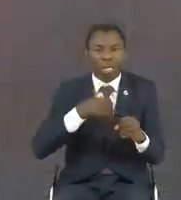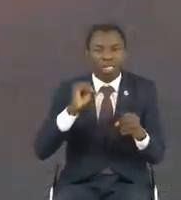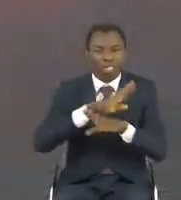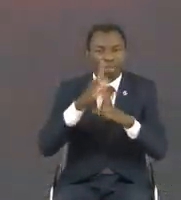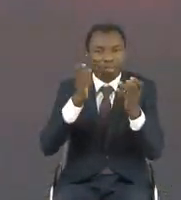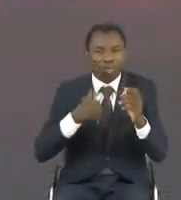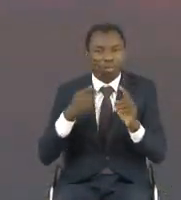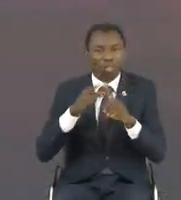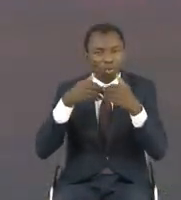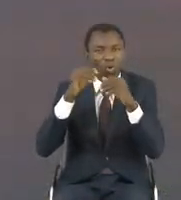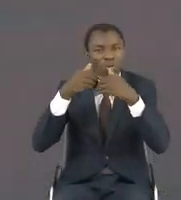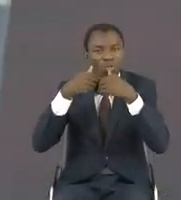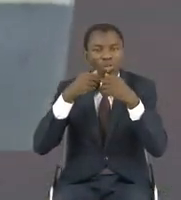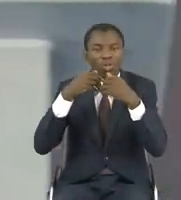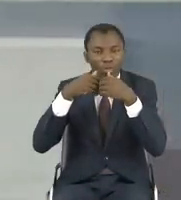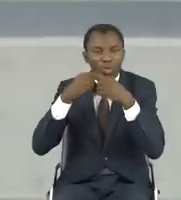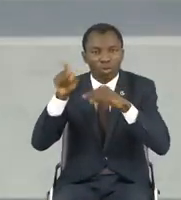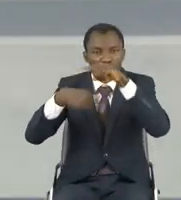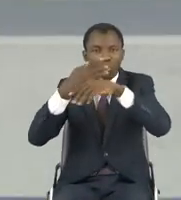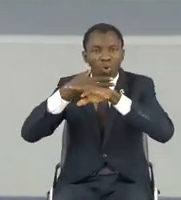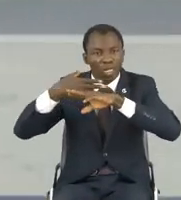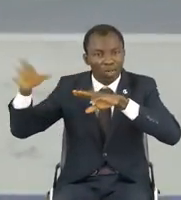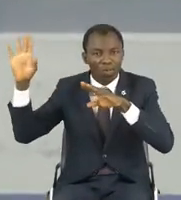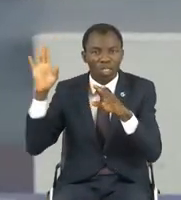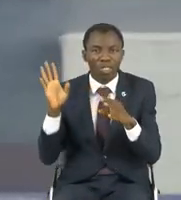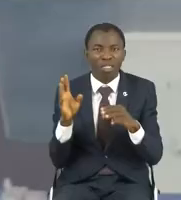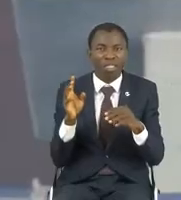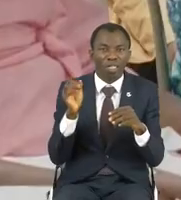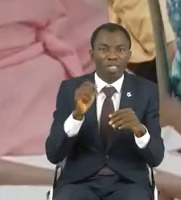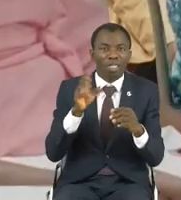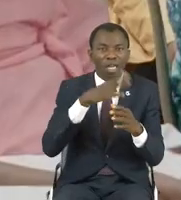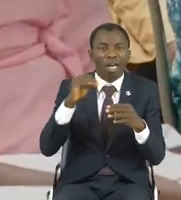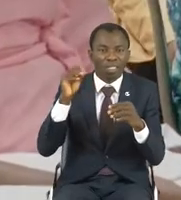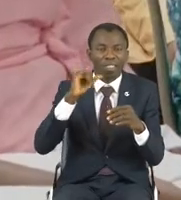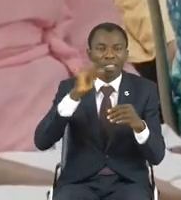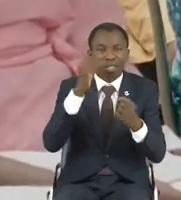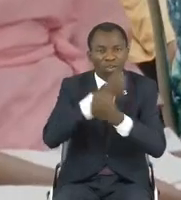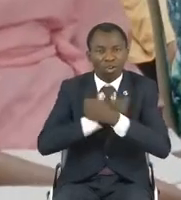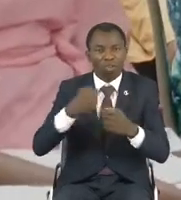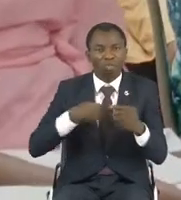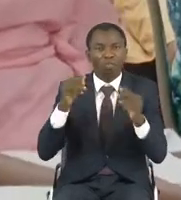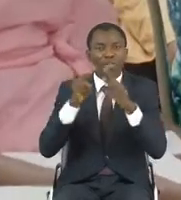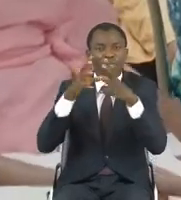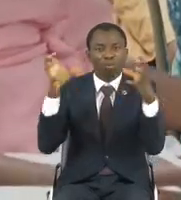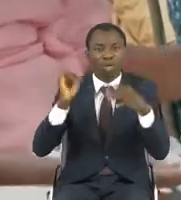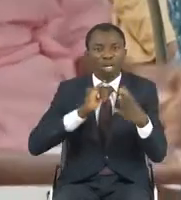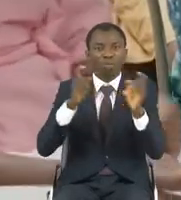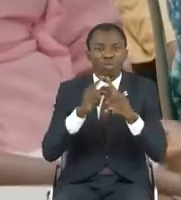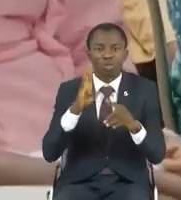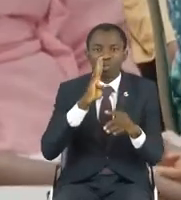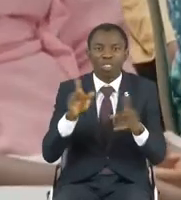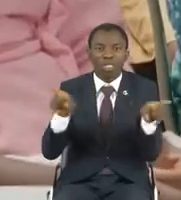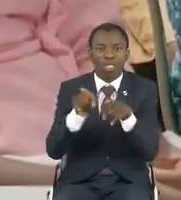astray. He loved me. And he loved me very much. And I wanted to be like